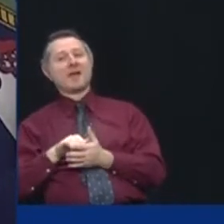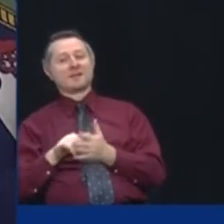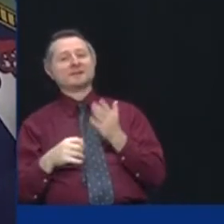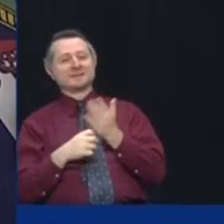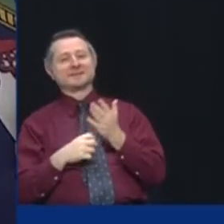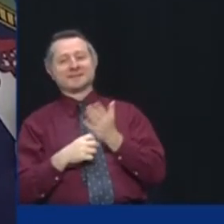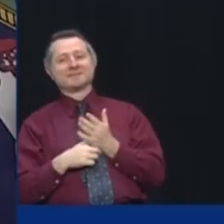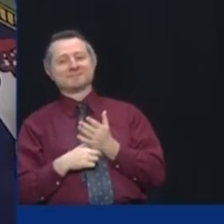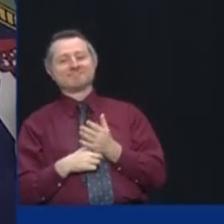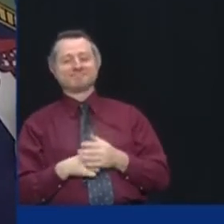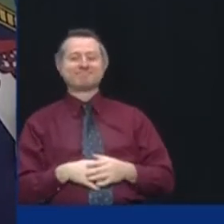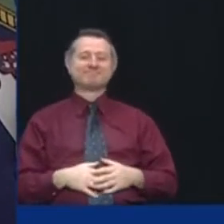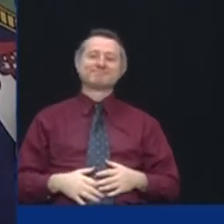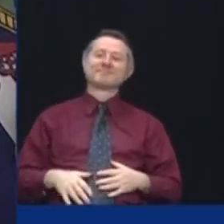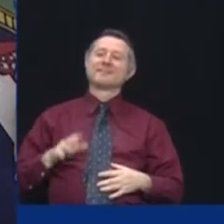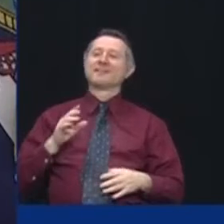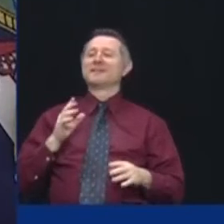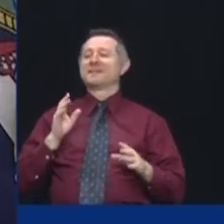Okay, we're going to end this now.